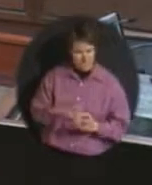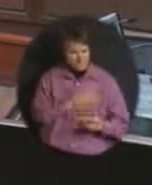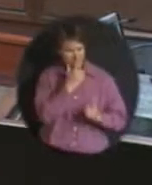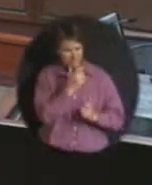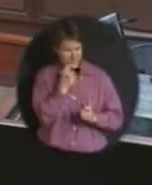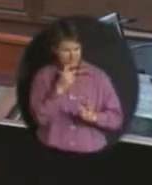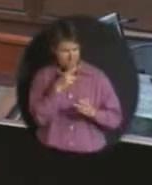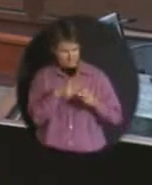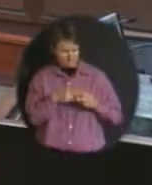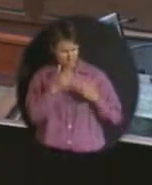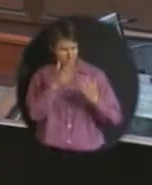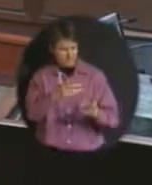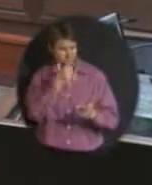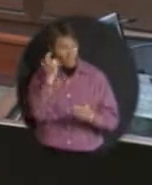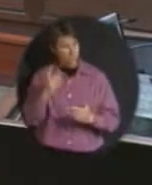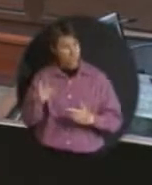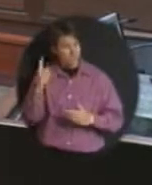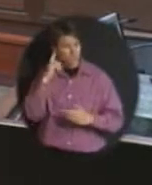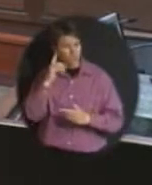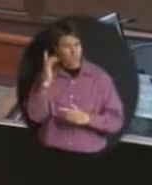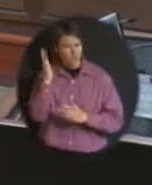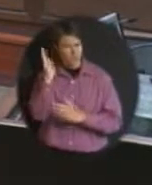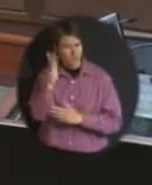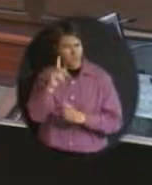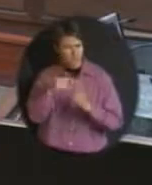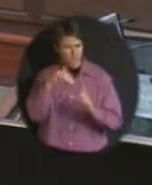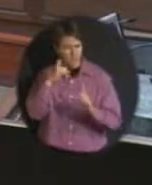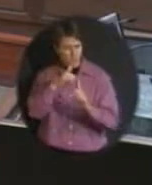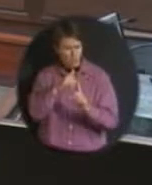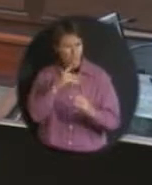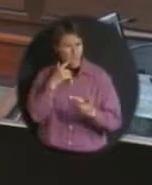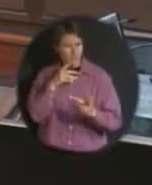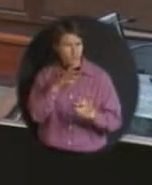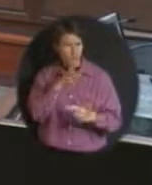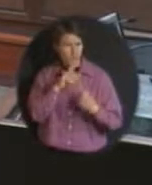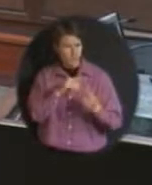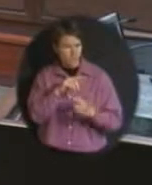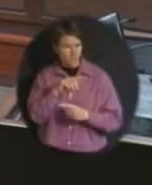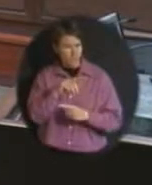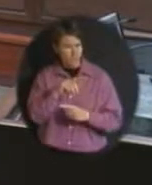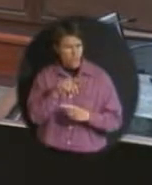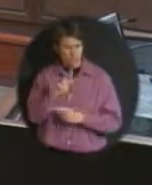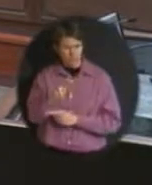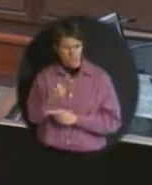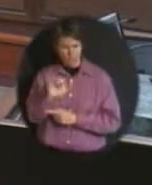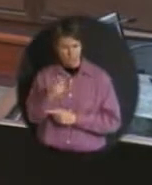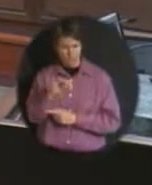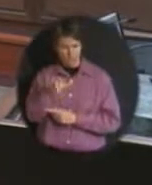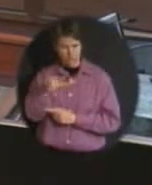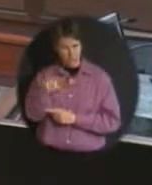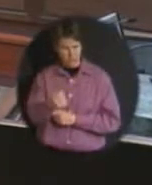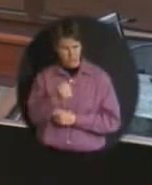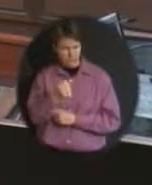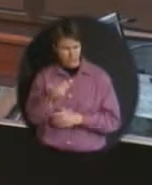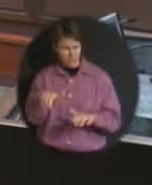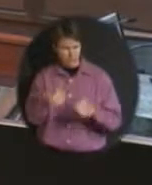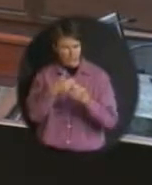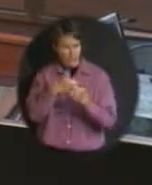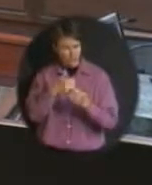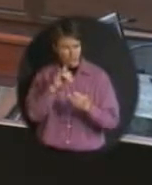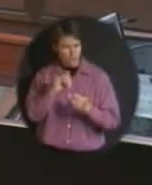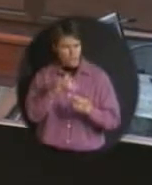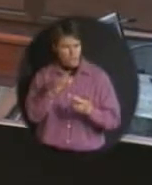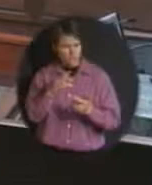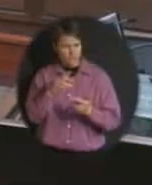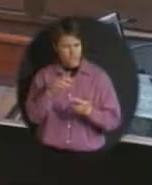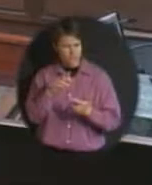that, because when we were hearing the presentation on bullying and there was a reference to the Rachel's Challenge funding that the foundation was contributing,